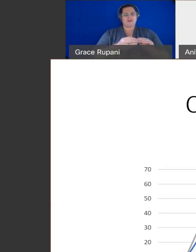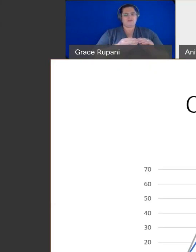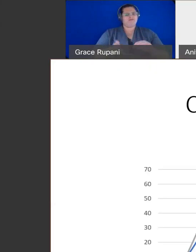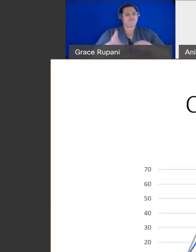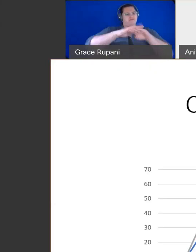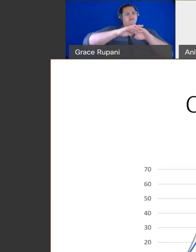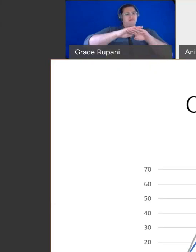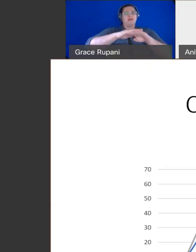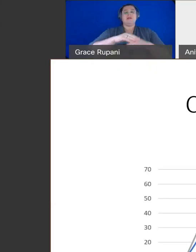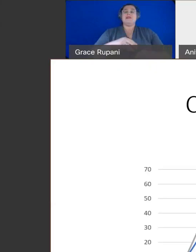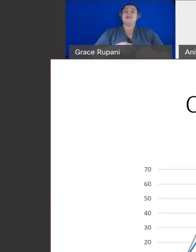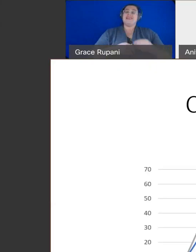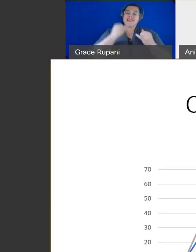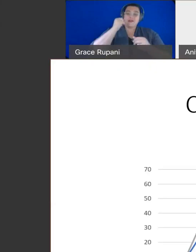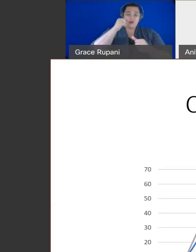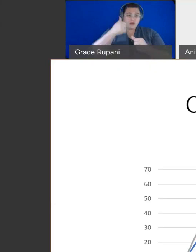our most significant numbers,